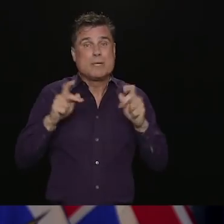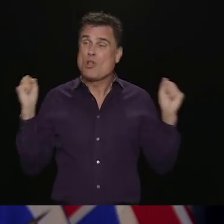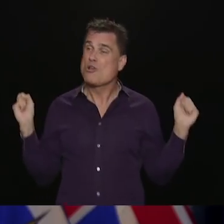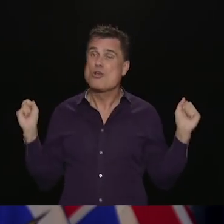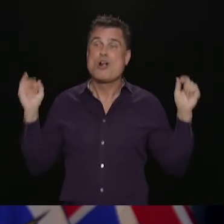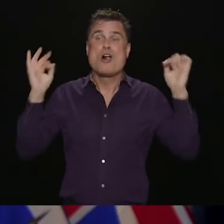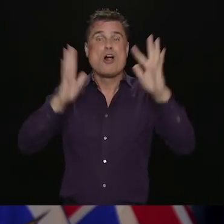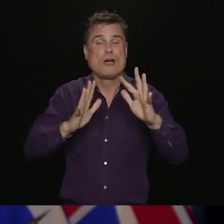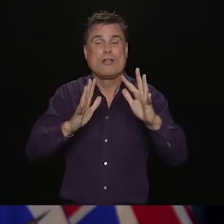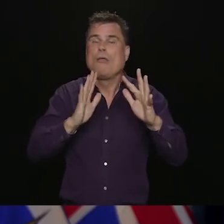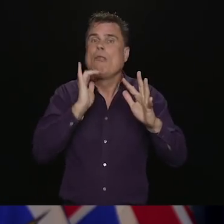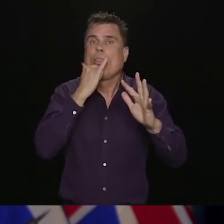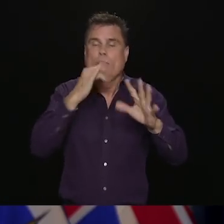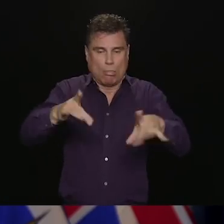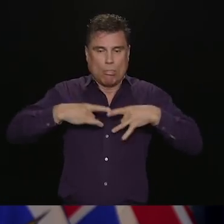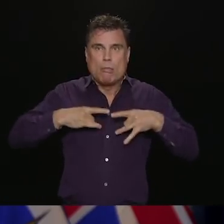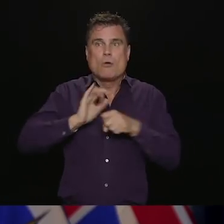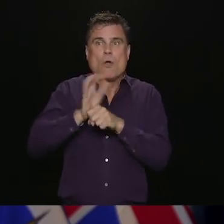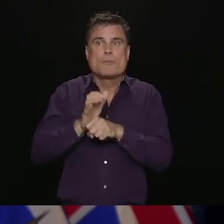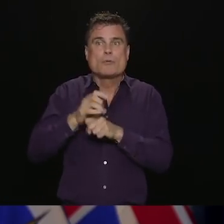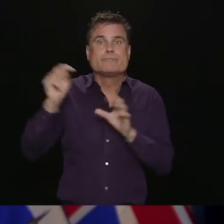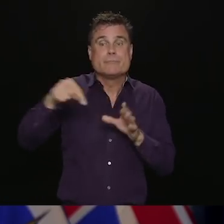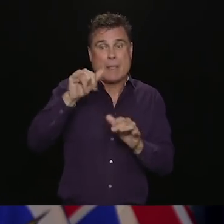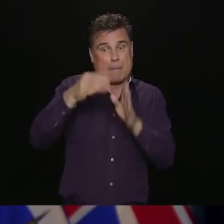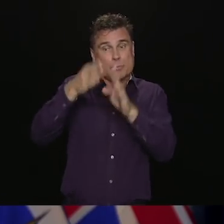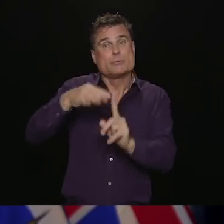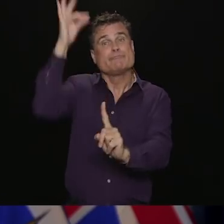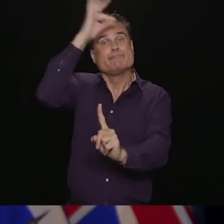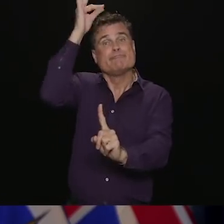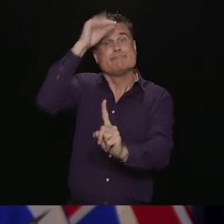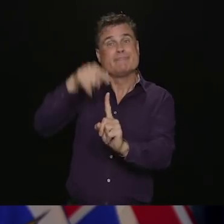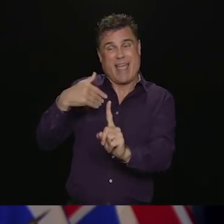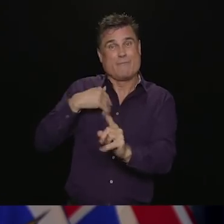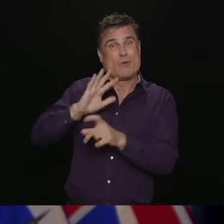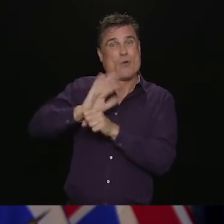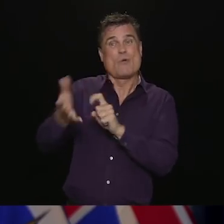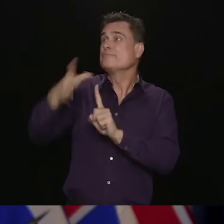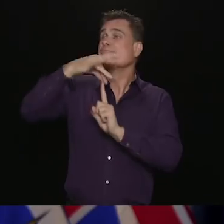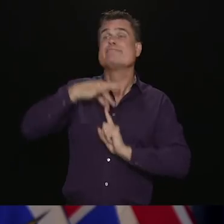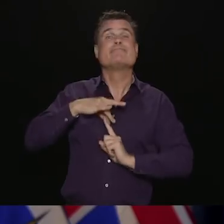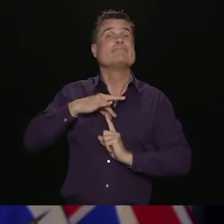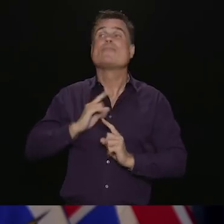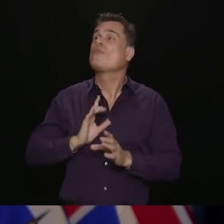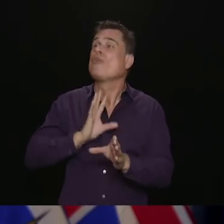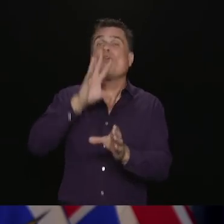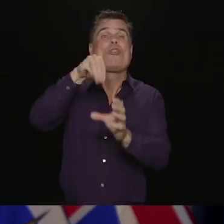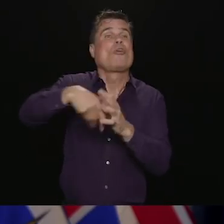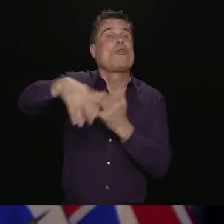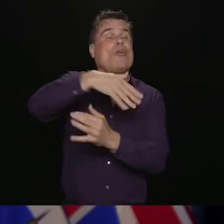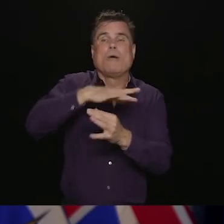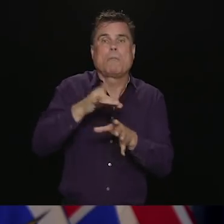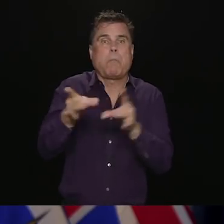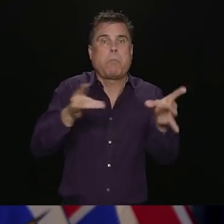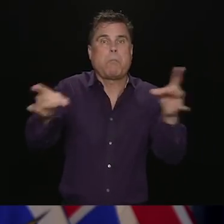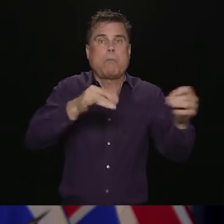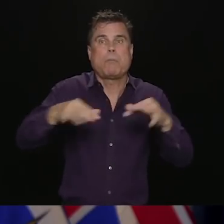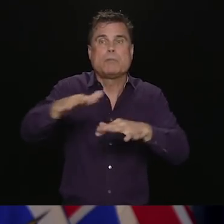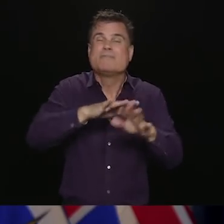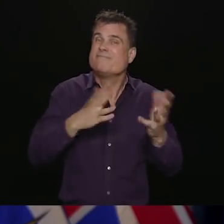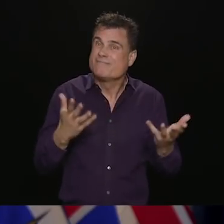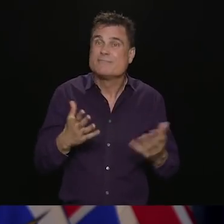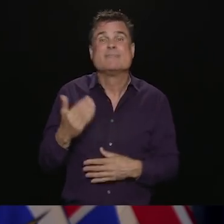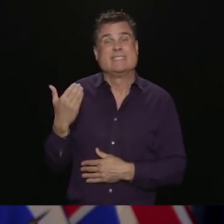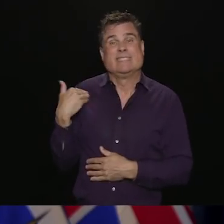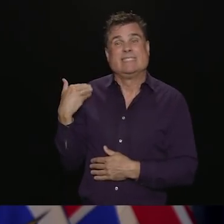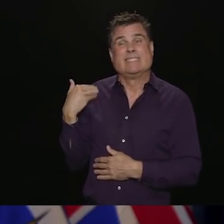inadvertently spread it to many of their close contacts and family members. We've had clusters very recently in a fast food restaurant, and